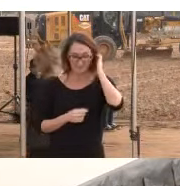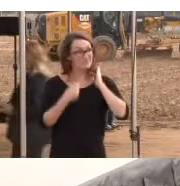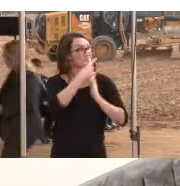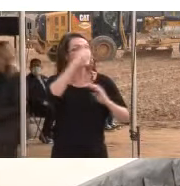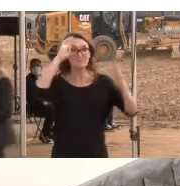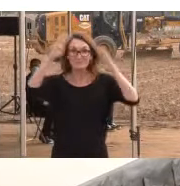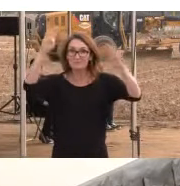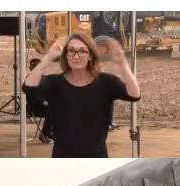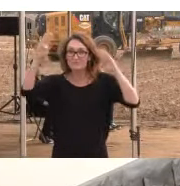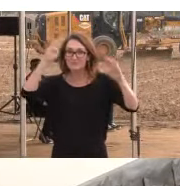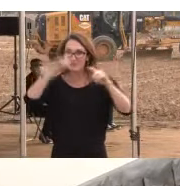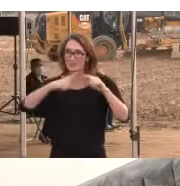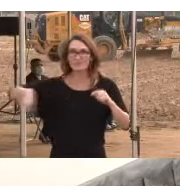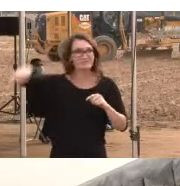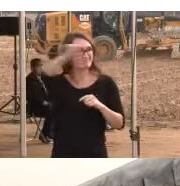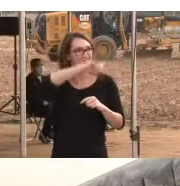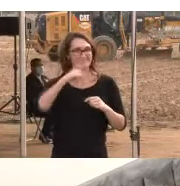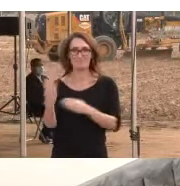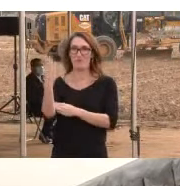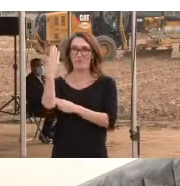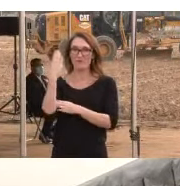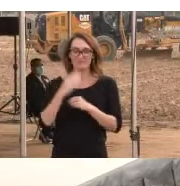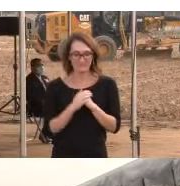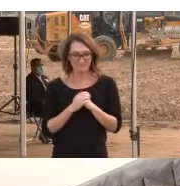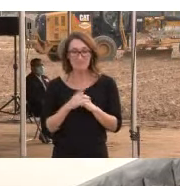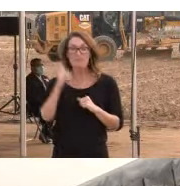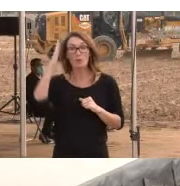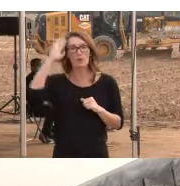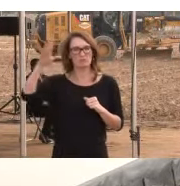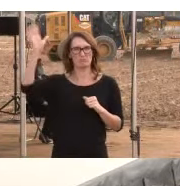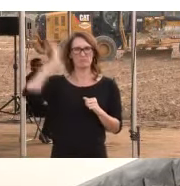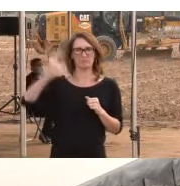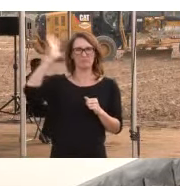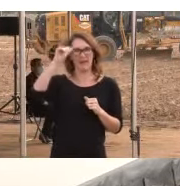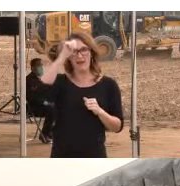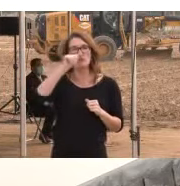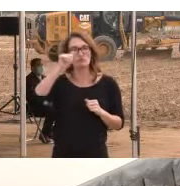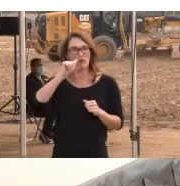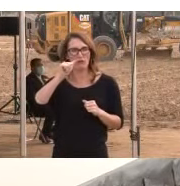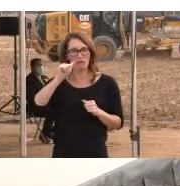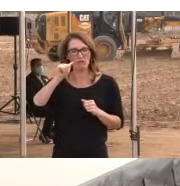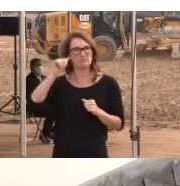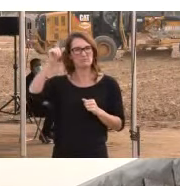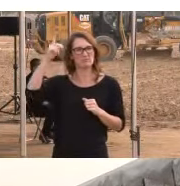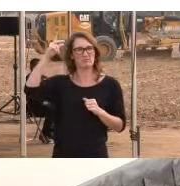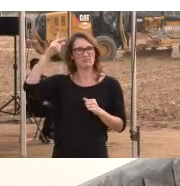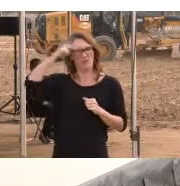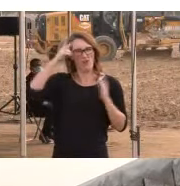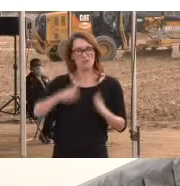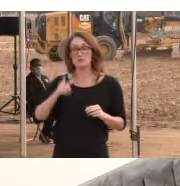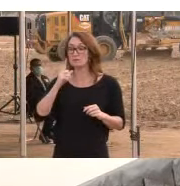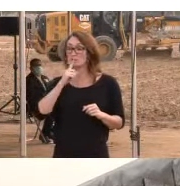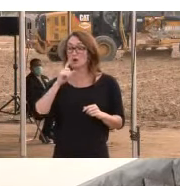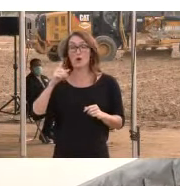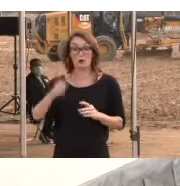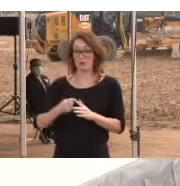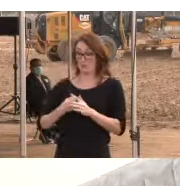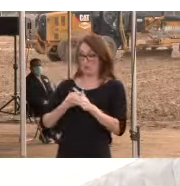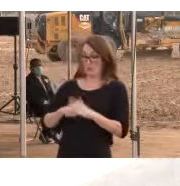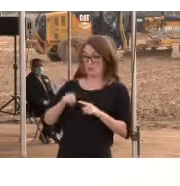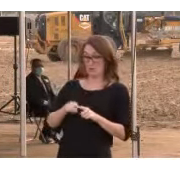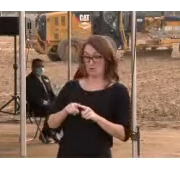Greetings to everyone this morning. Aristotle said the roots of education are